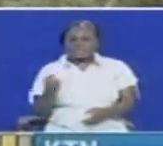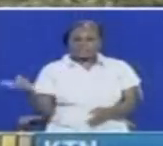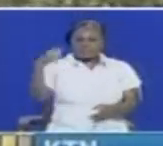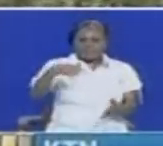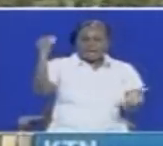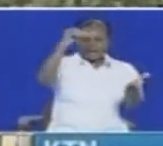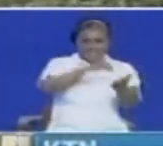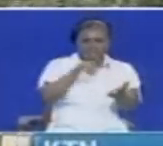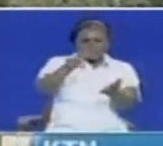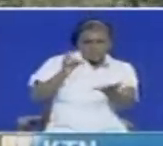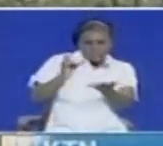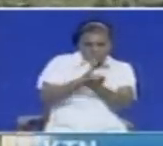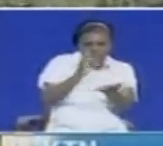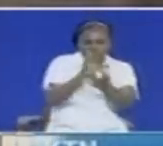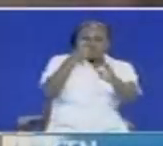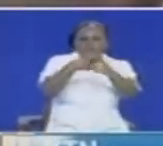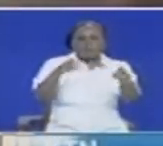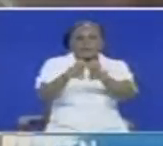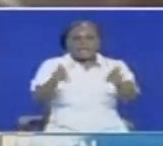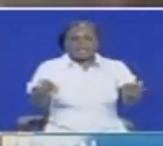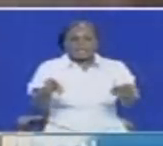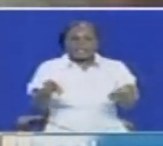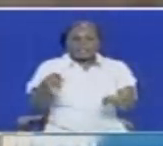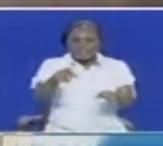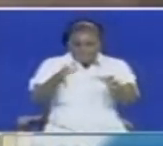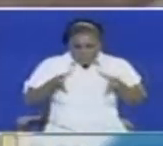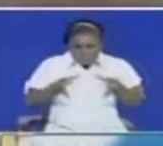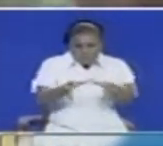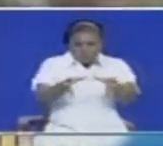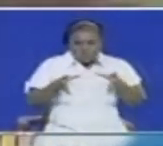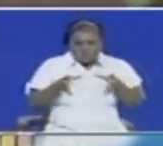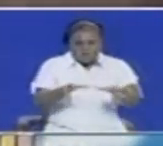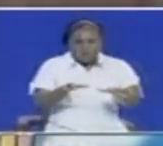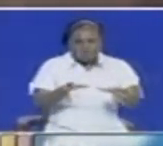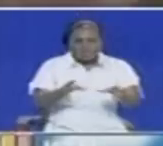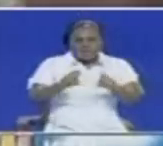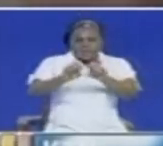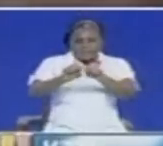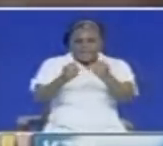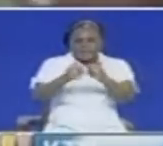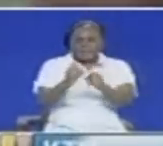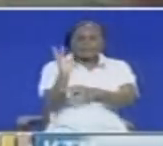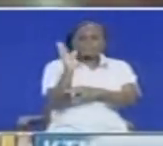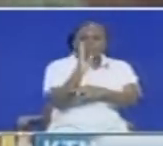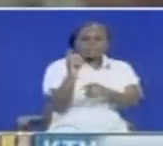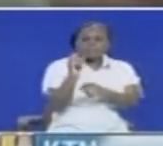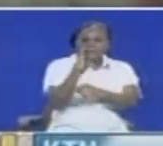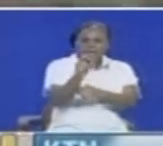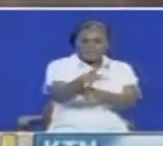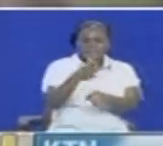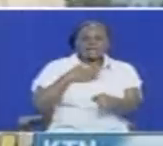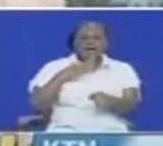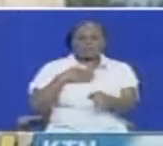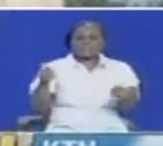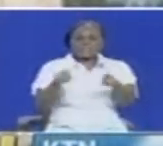allegedly evicting them with brute force. Walazimisha kung'oa mimea yetu na tinga. Kufagilia